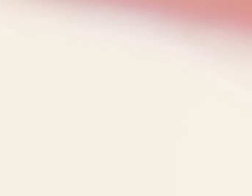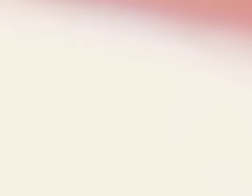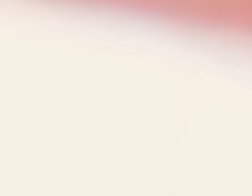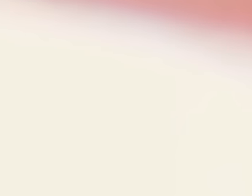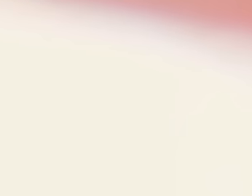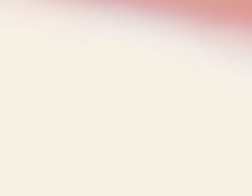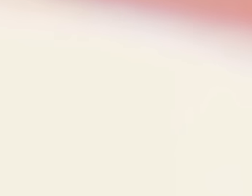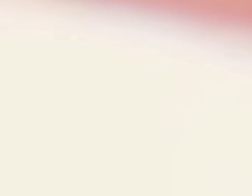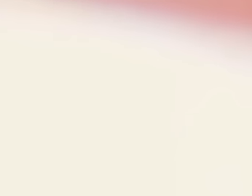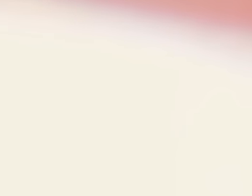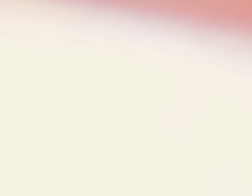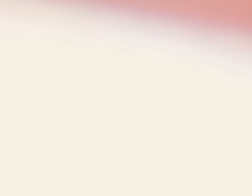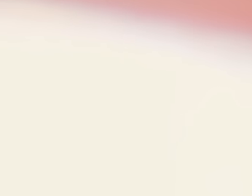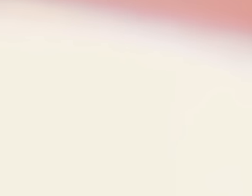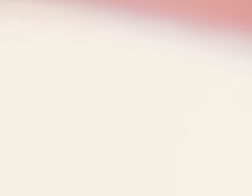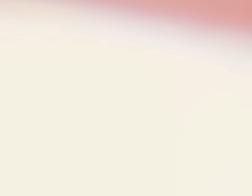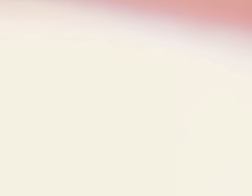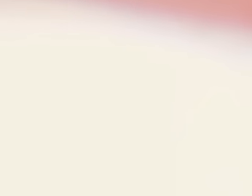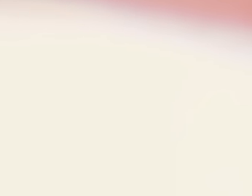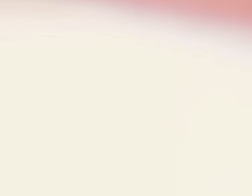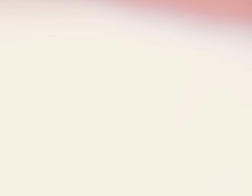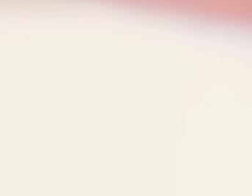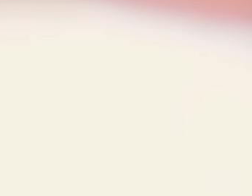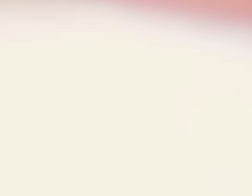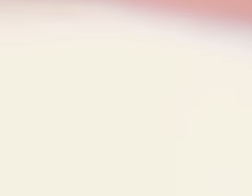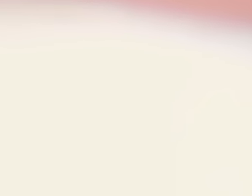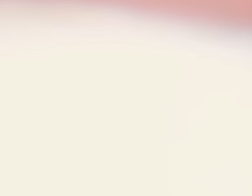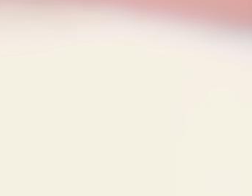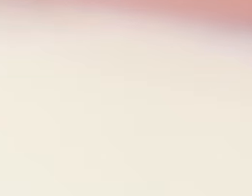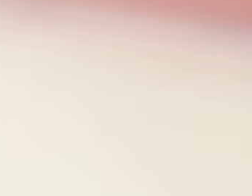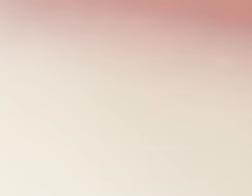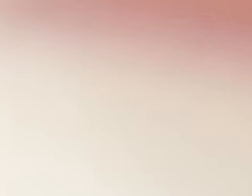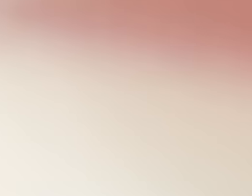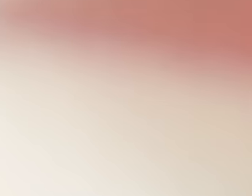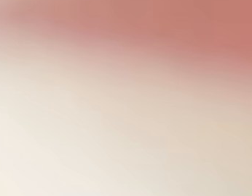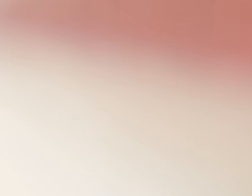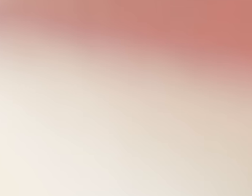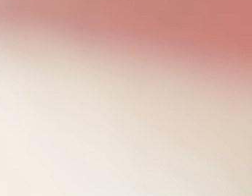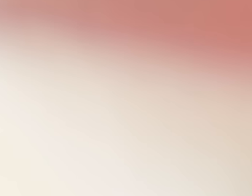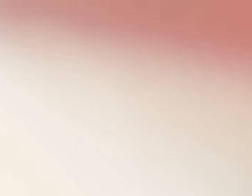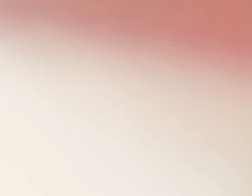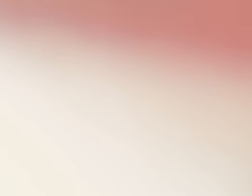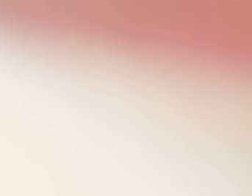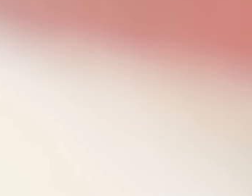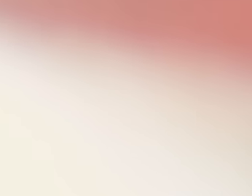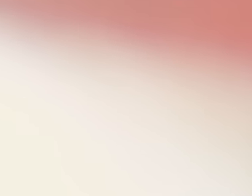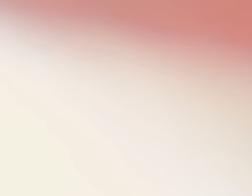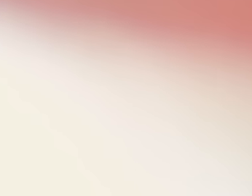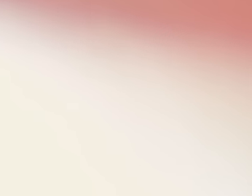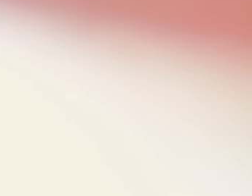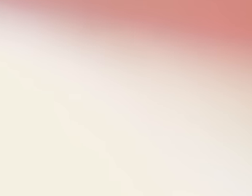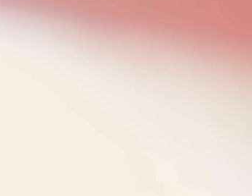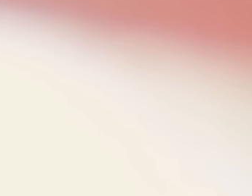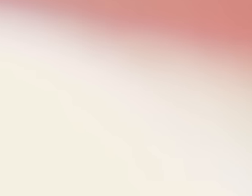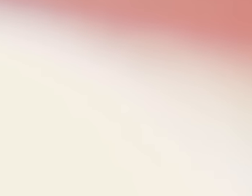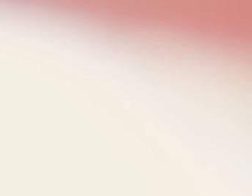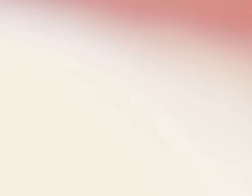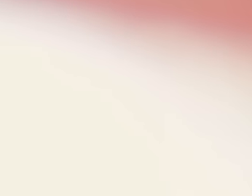anger and of great kindness. The Lord is good